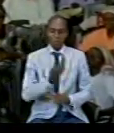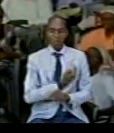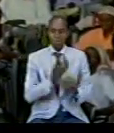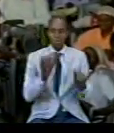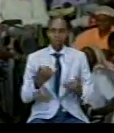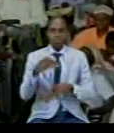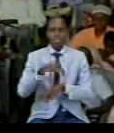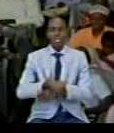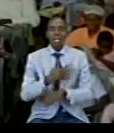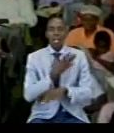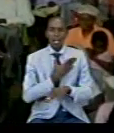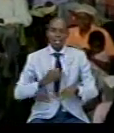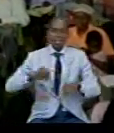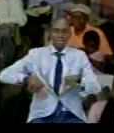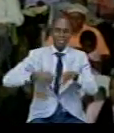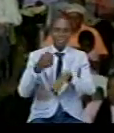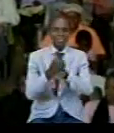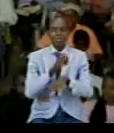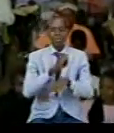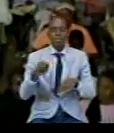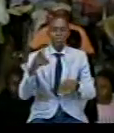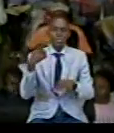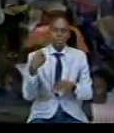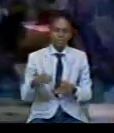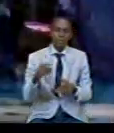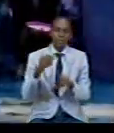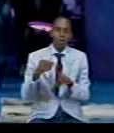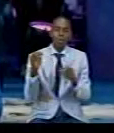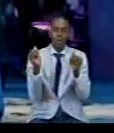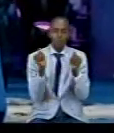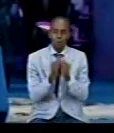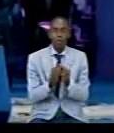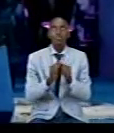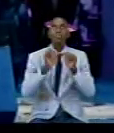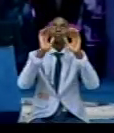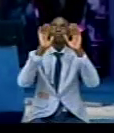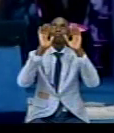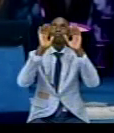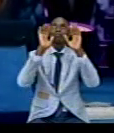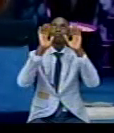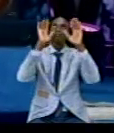the word with signs following.